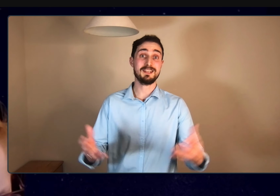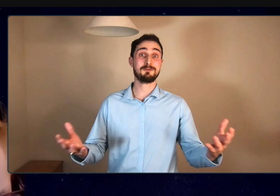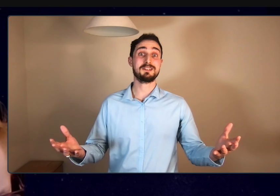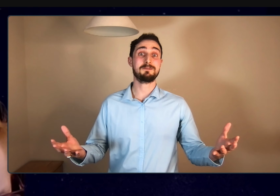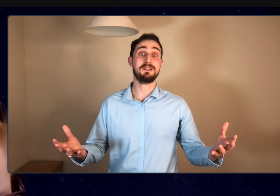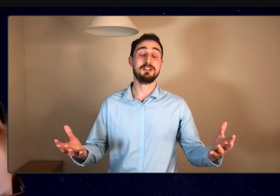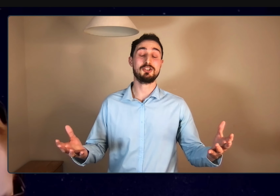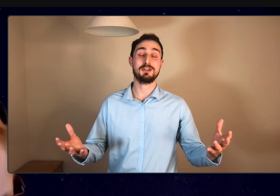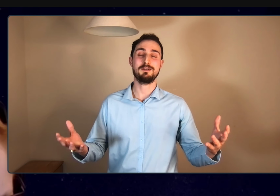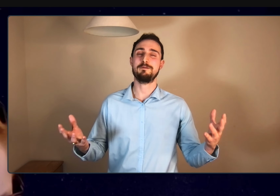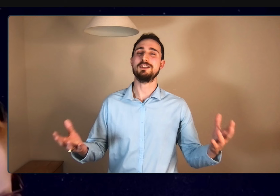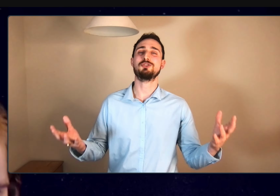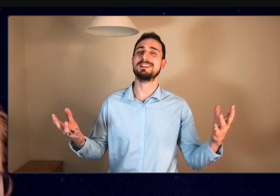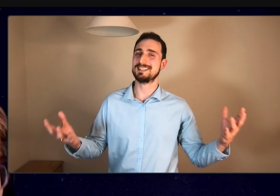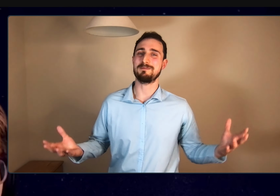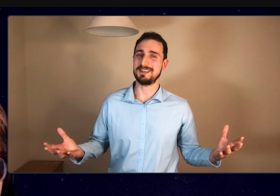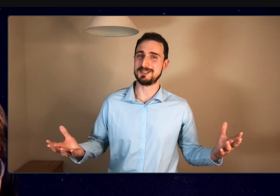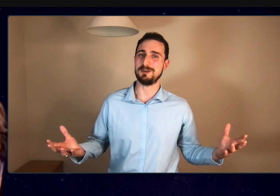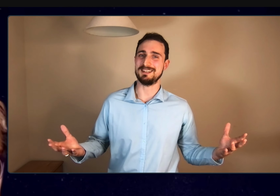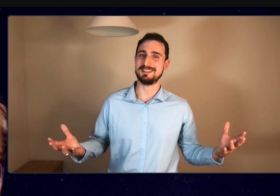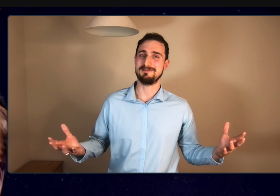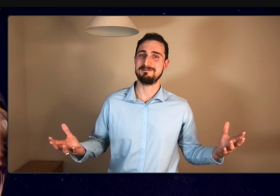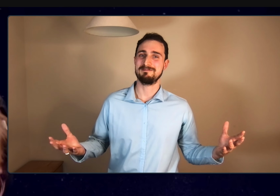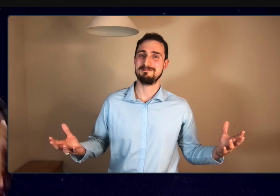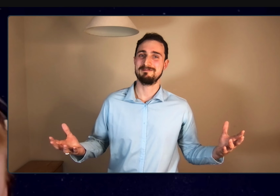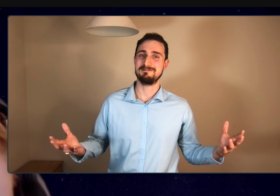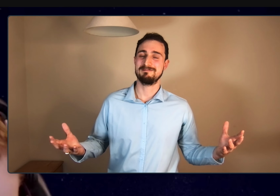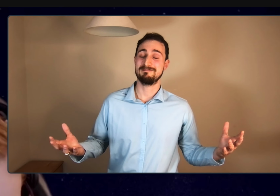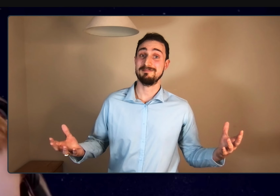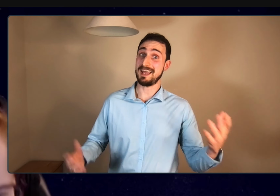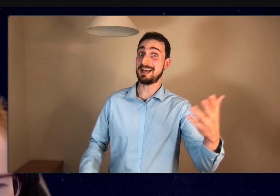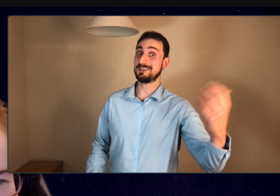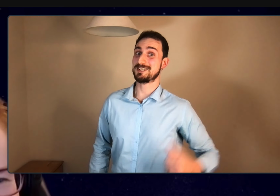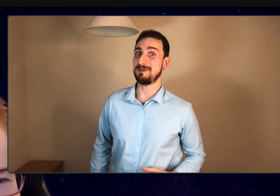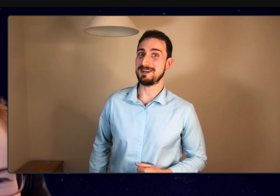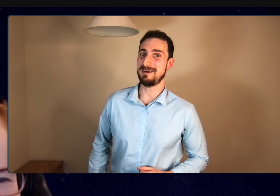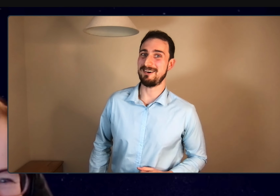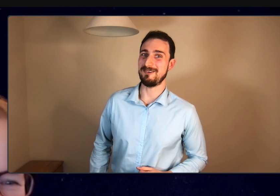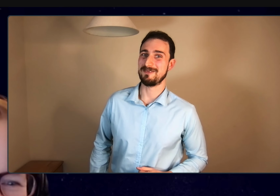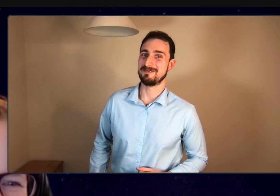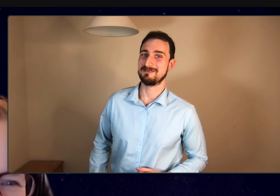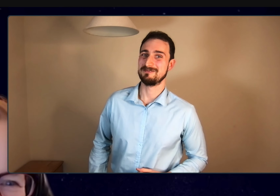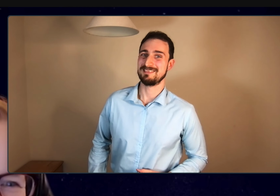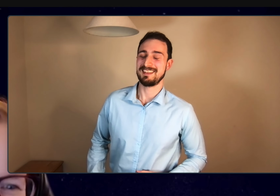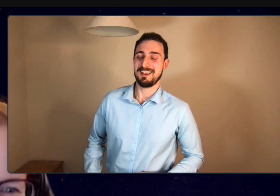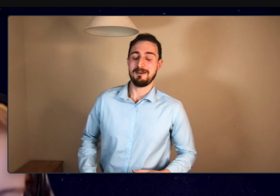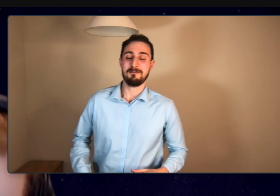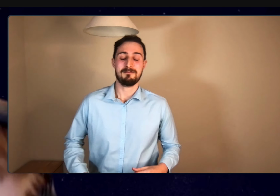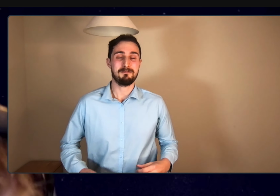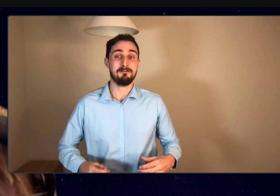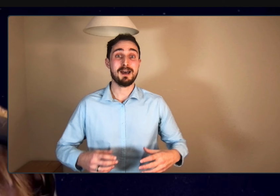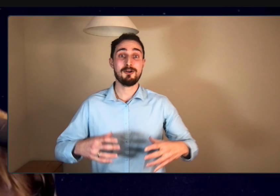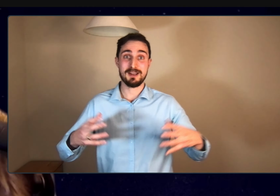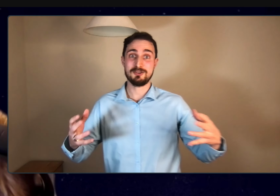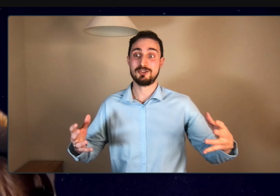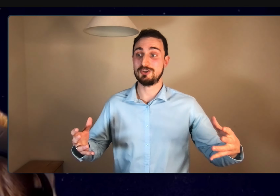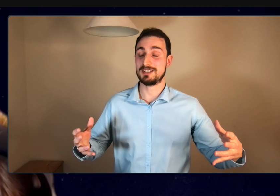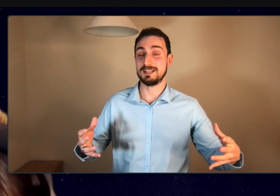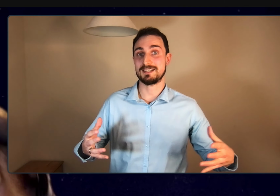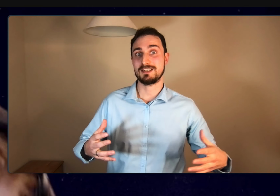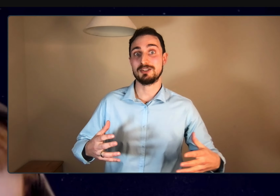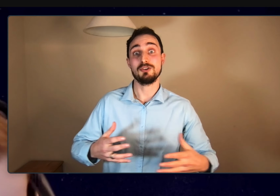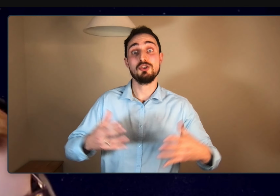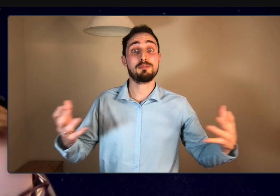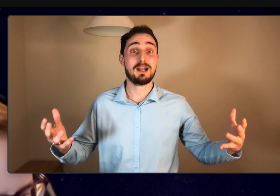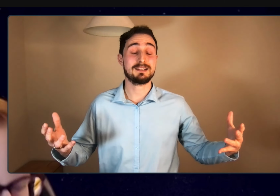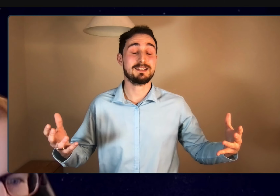This was a speech featuring something sweet. And that was our speaker Mel. Mel introduced